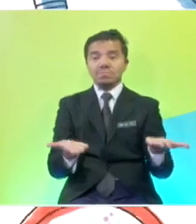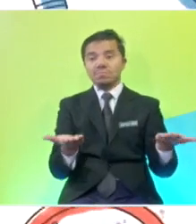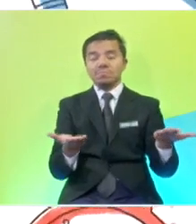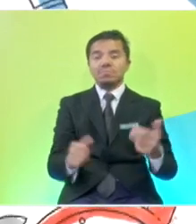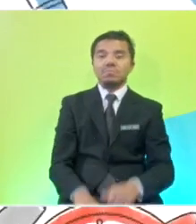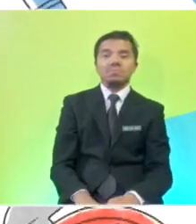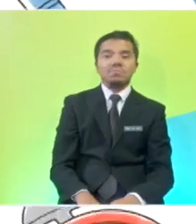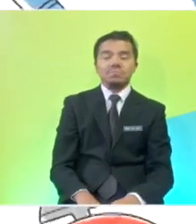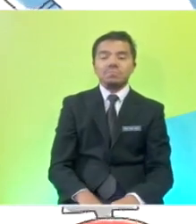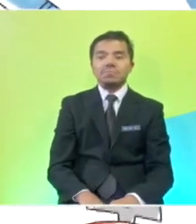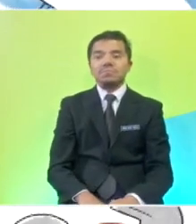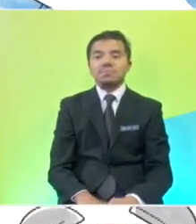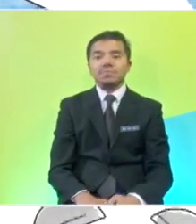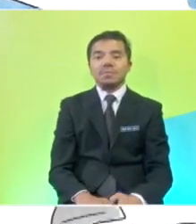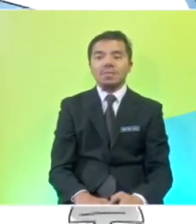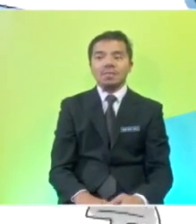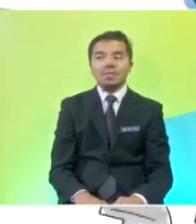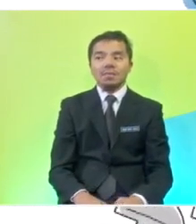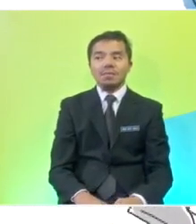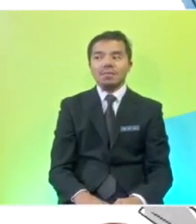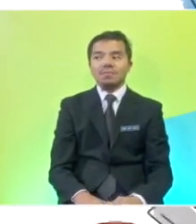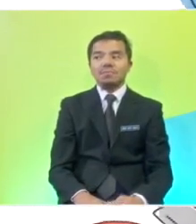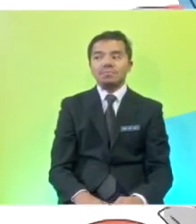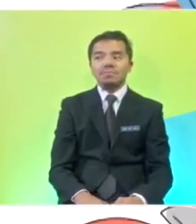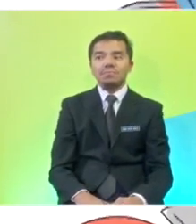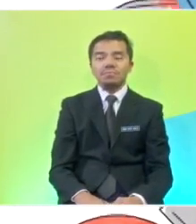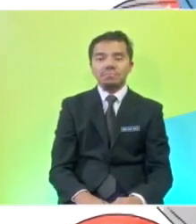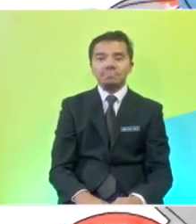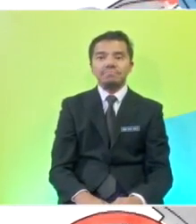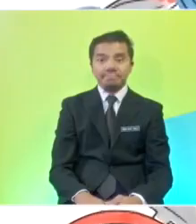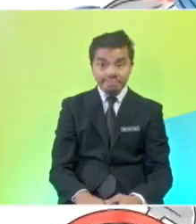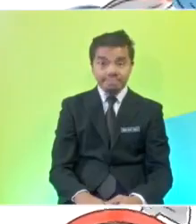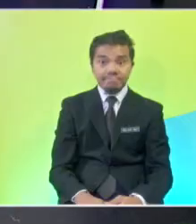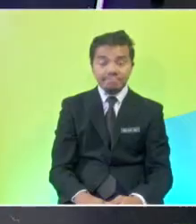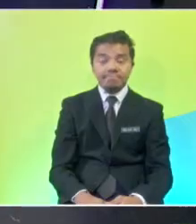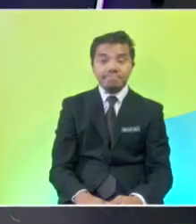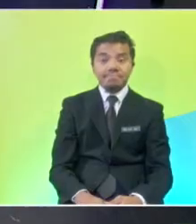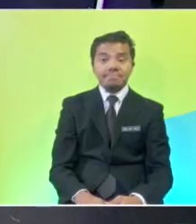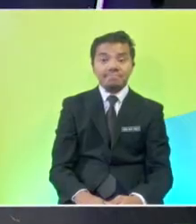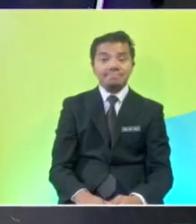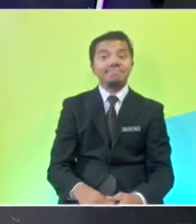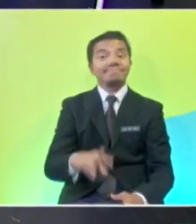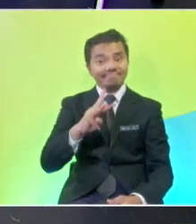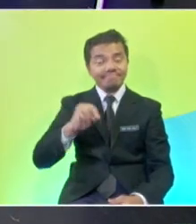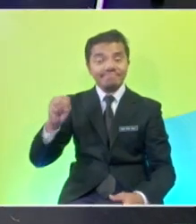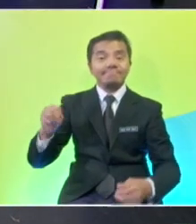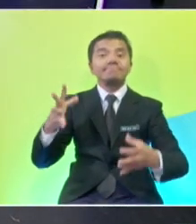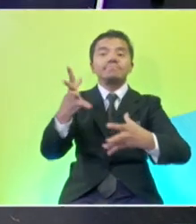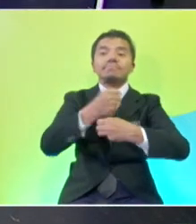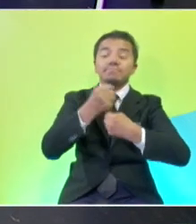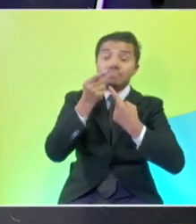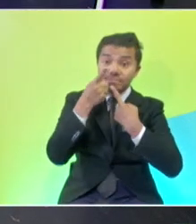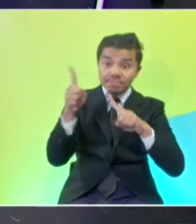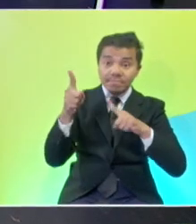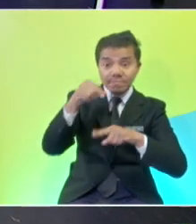Putri. Okay, so I think they could manage to answer my questions. Yeah. And I hope they